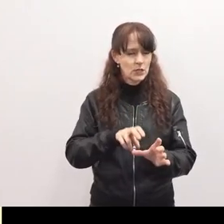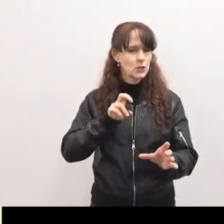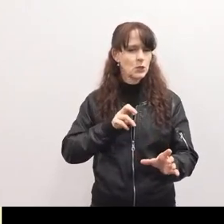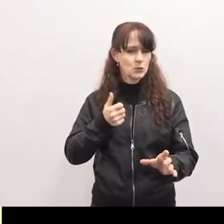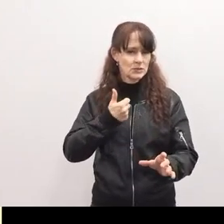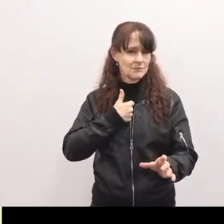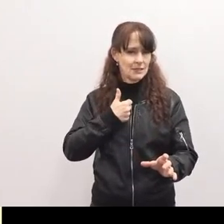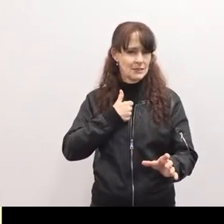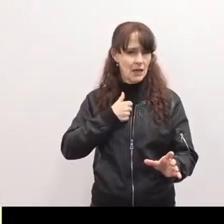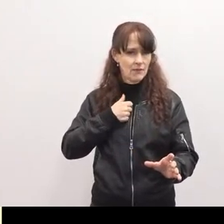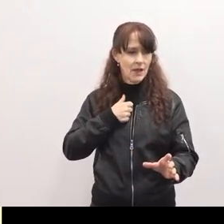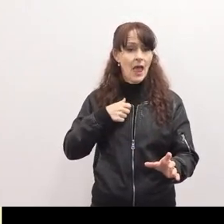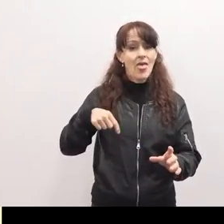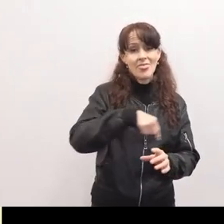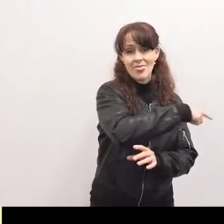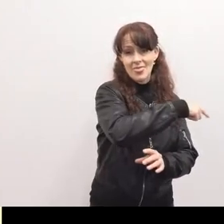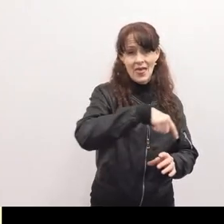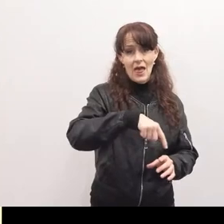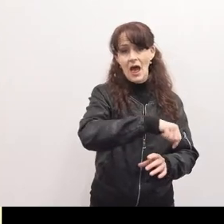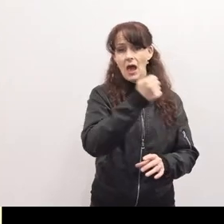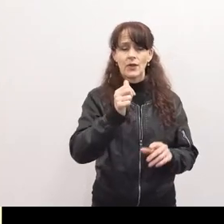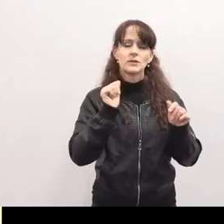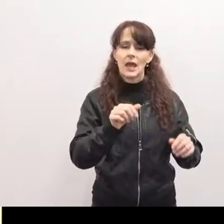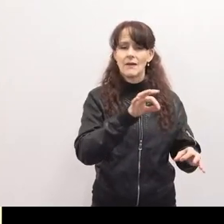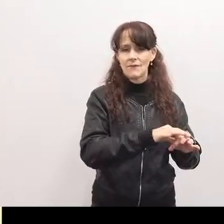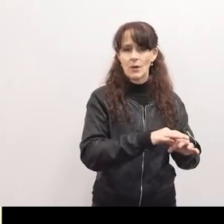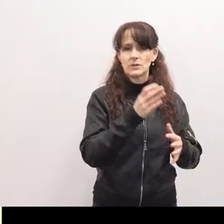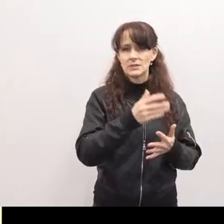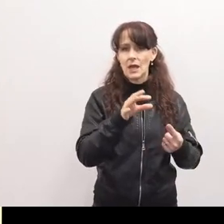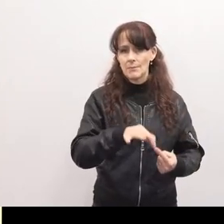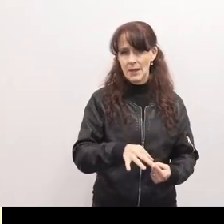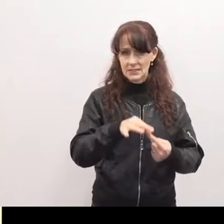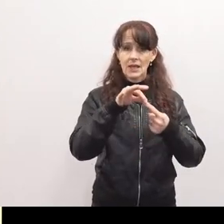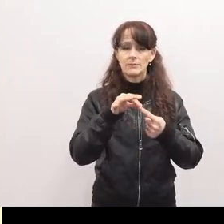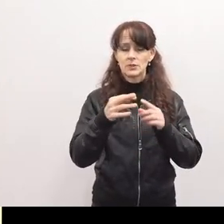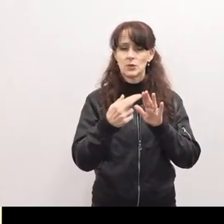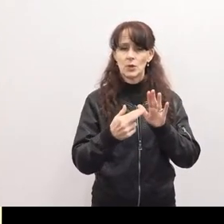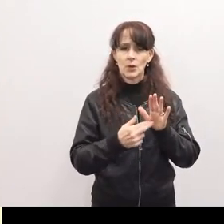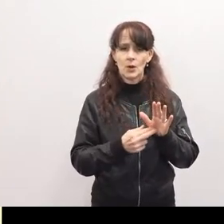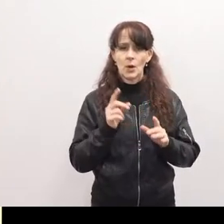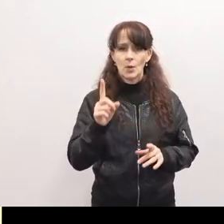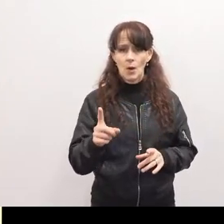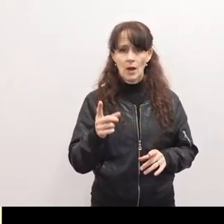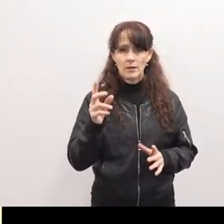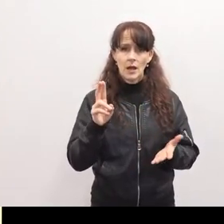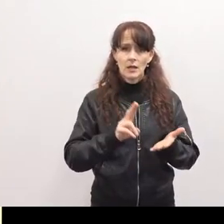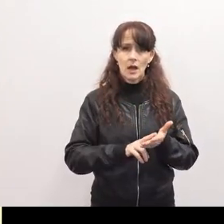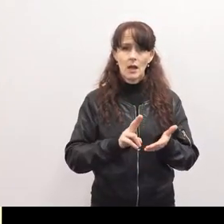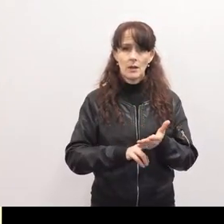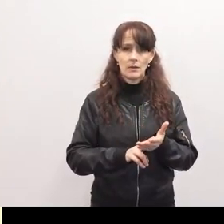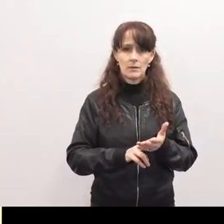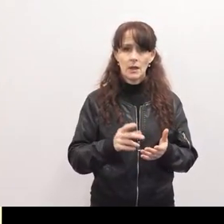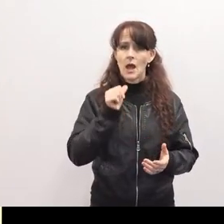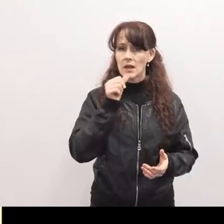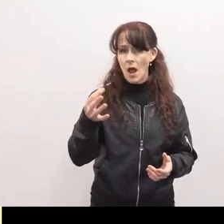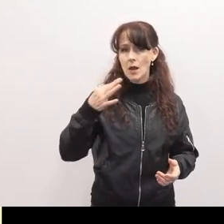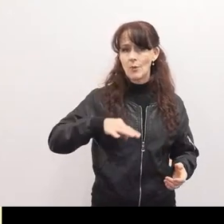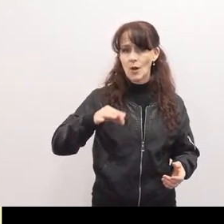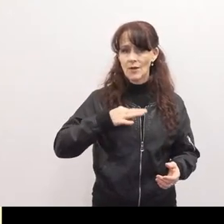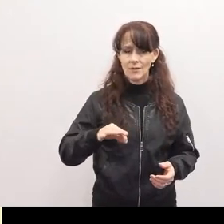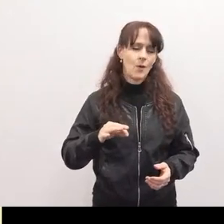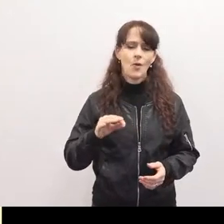the other board members can vote on it. Okay, so there are a few exceptions to the rule. One, for instance, would be contracts with nonprofits where the official